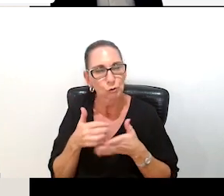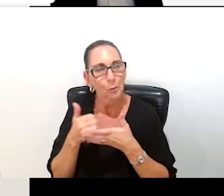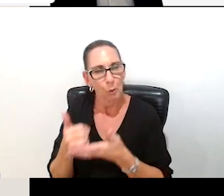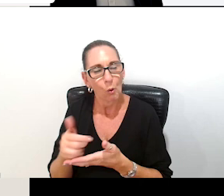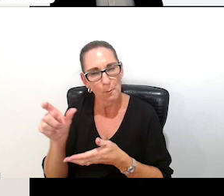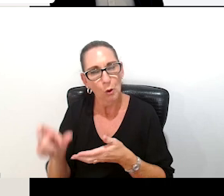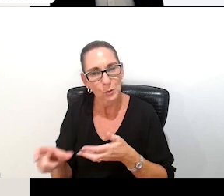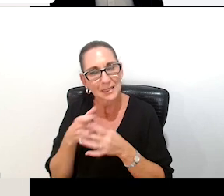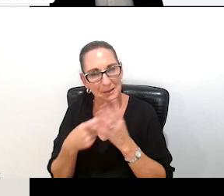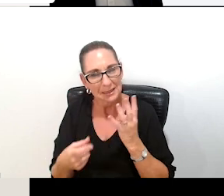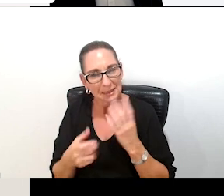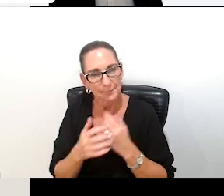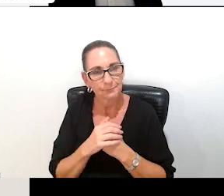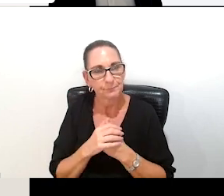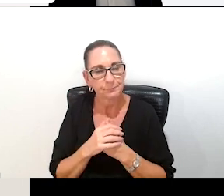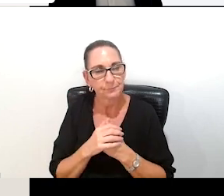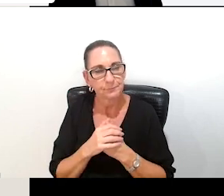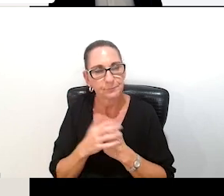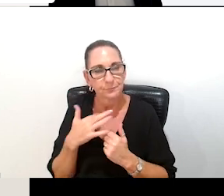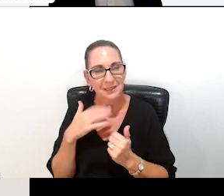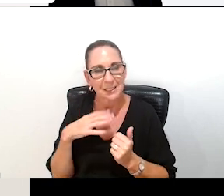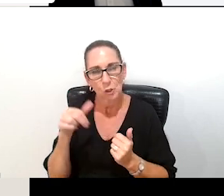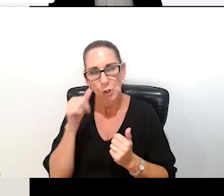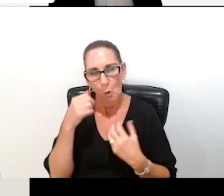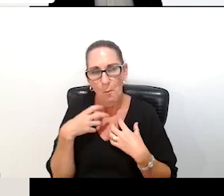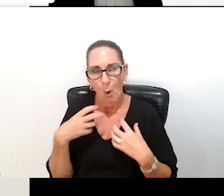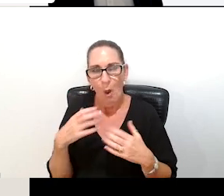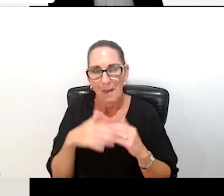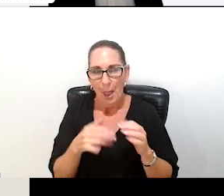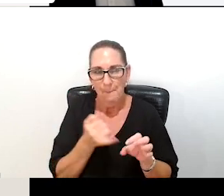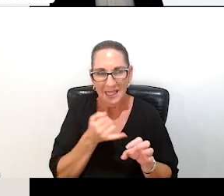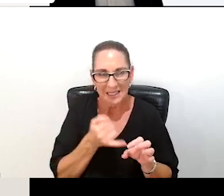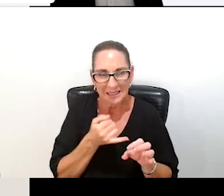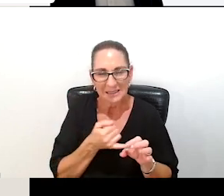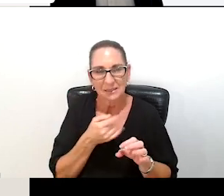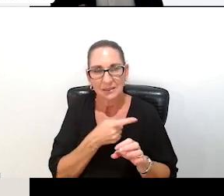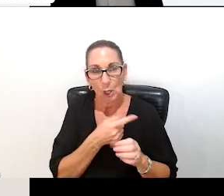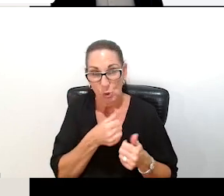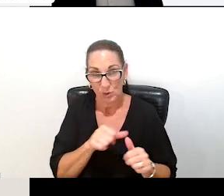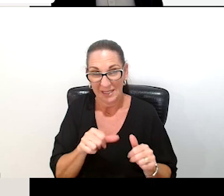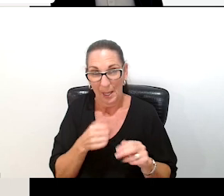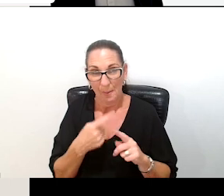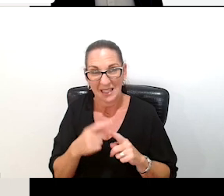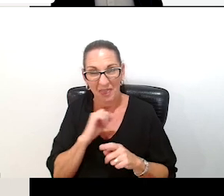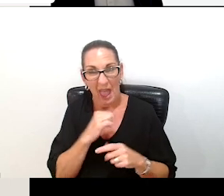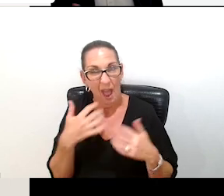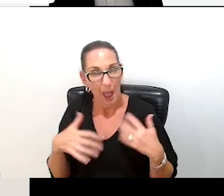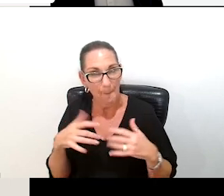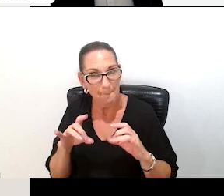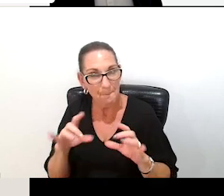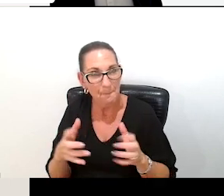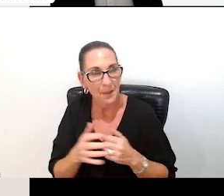with disability. We need to know much more about medicines use and harm. A neglected area is frailty and the end of